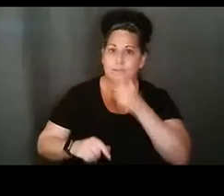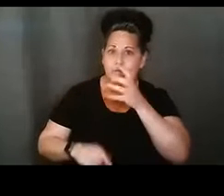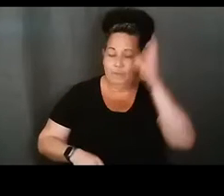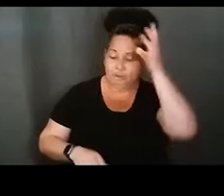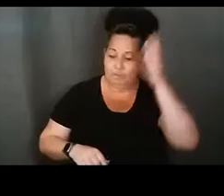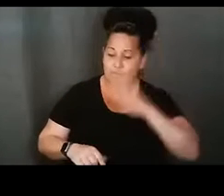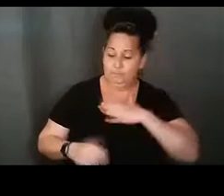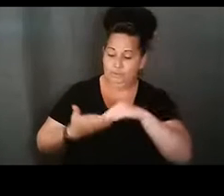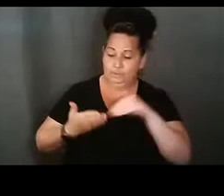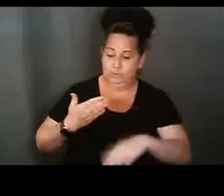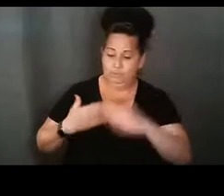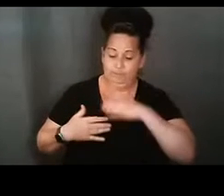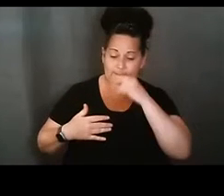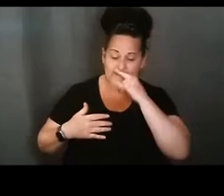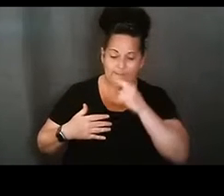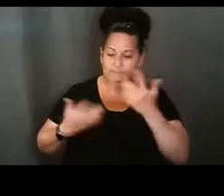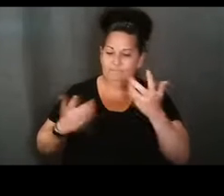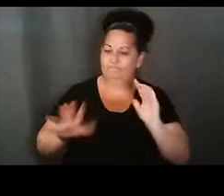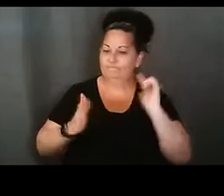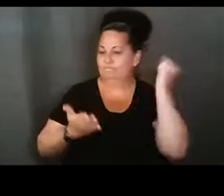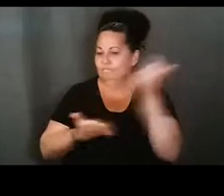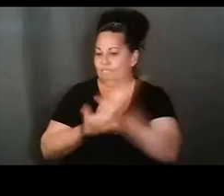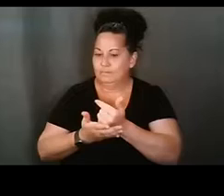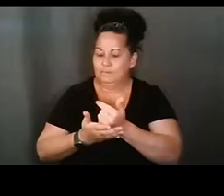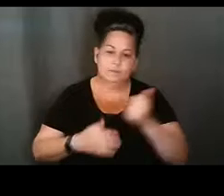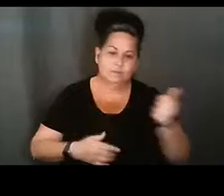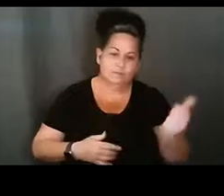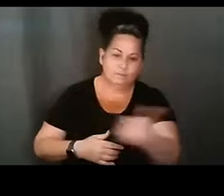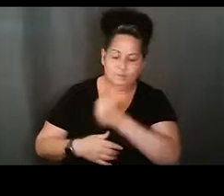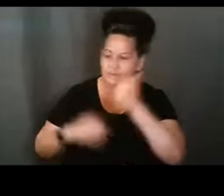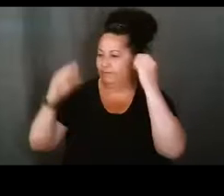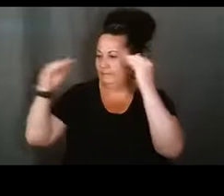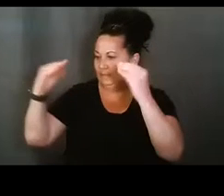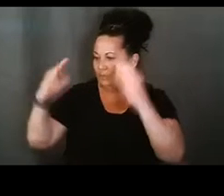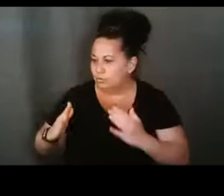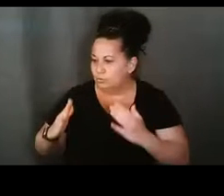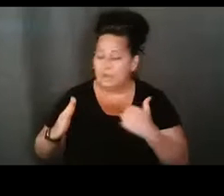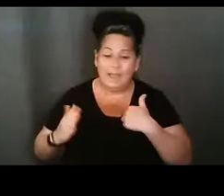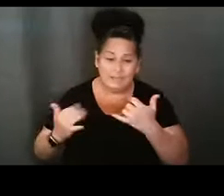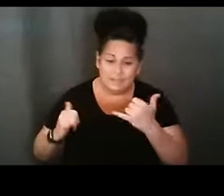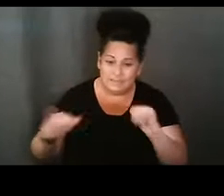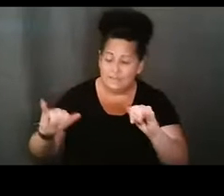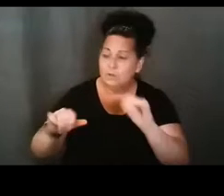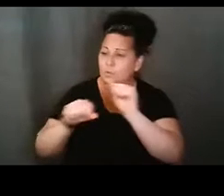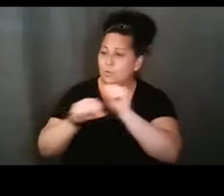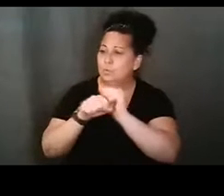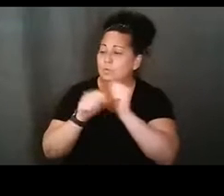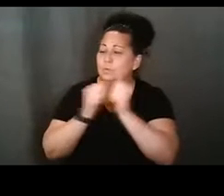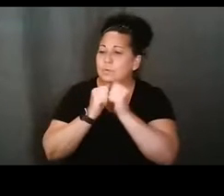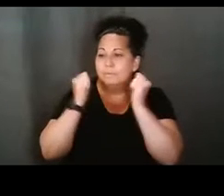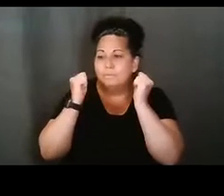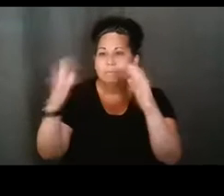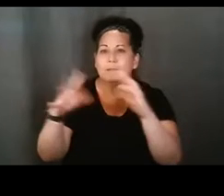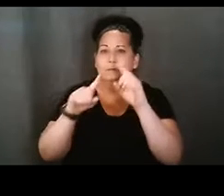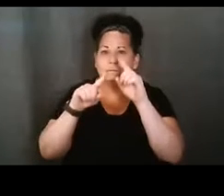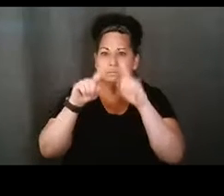my student, my kids are out of school and teachers and in other fields, I still work with a lot of schools, but the problem is